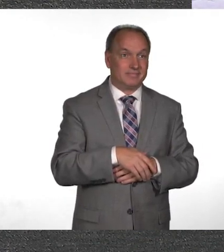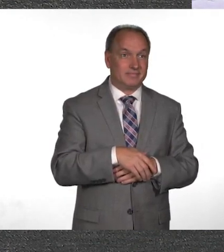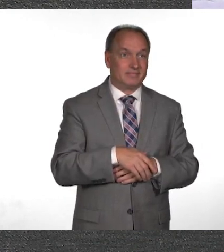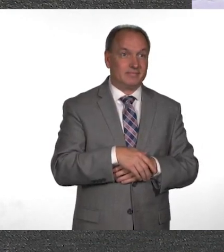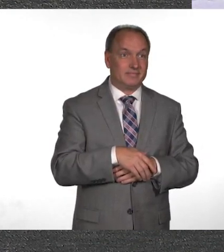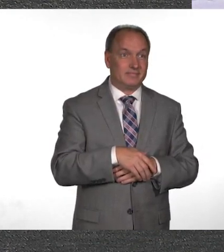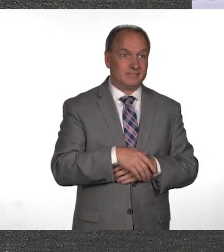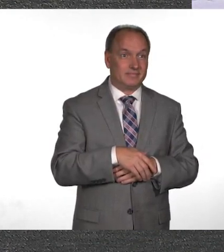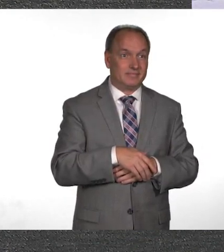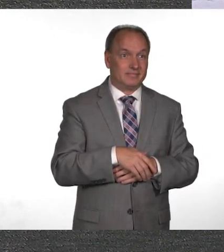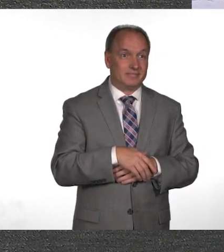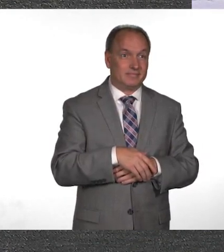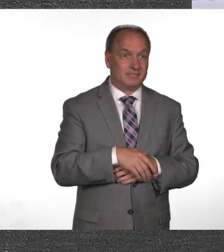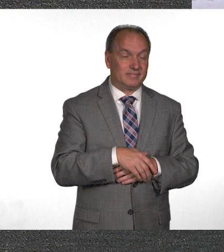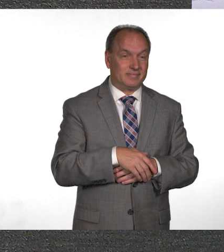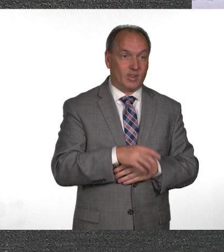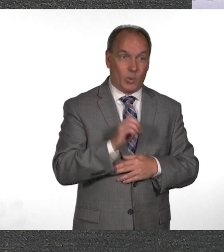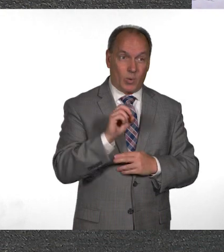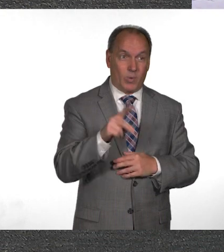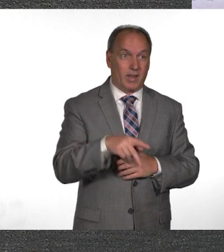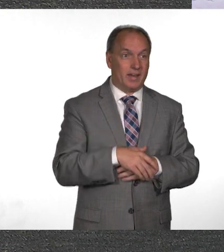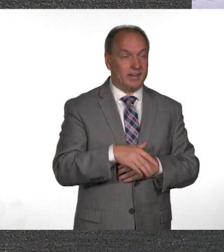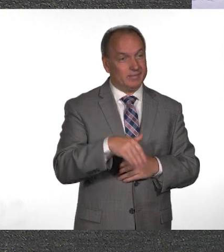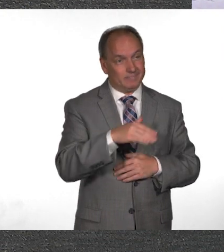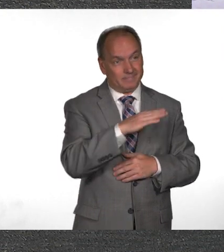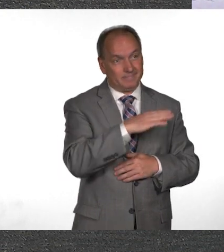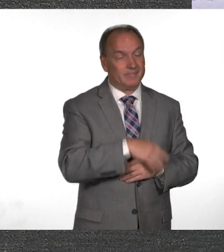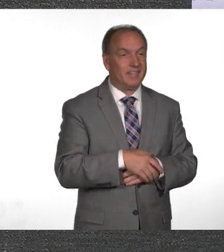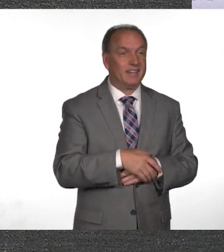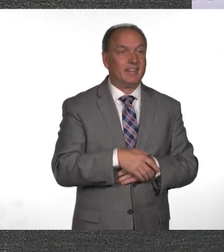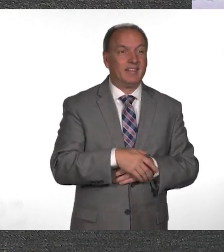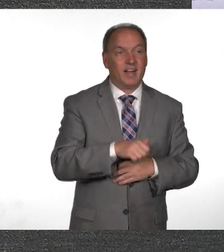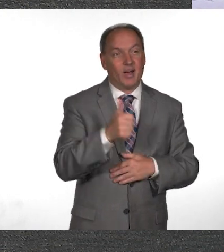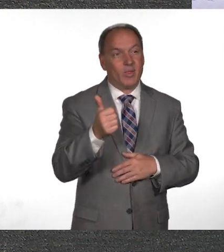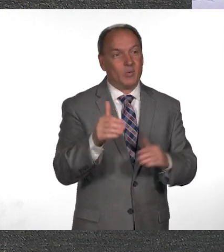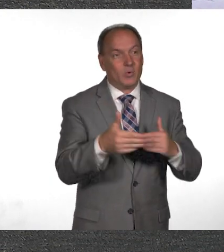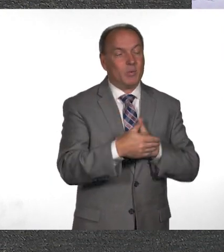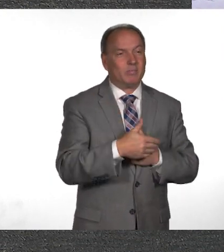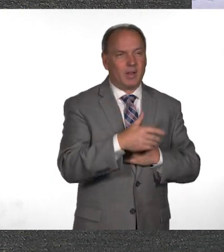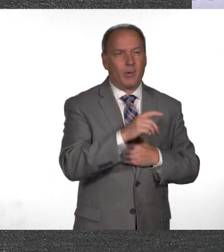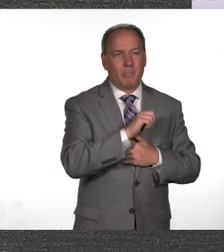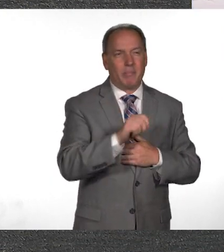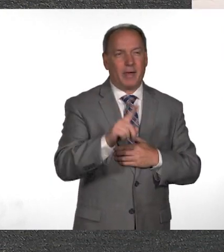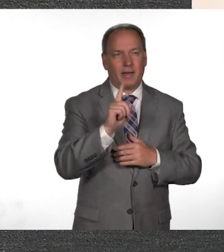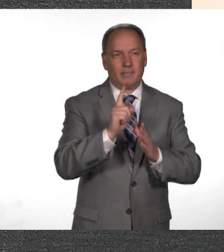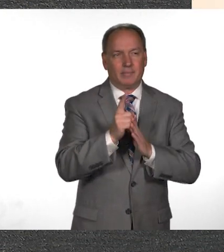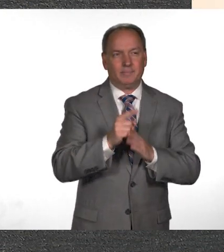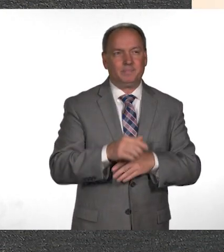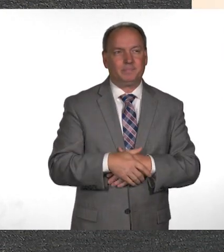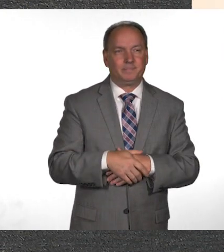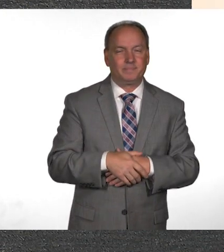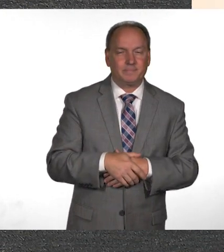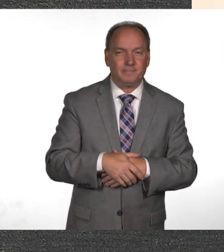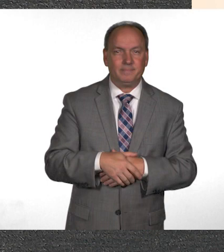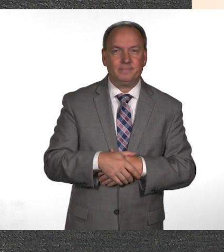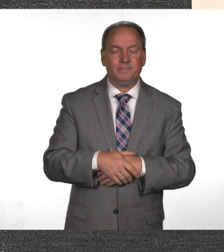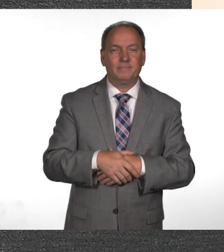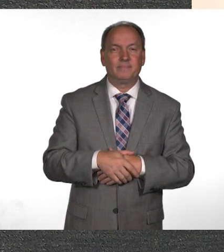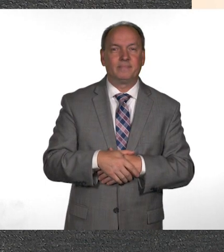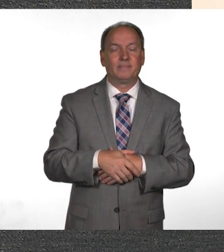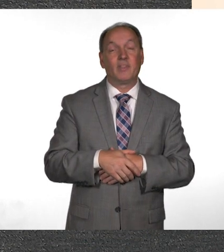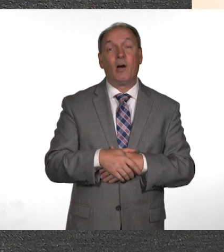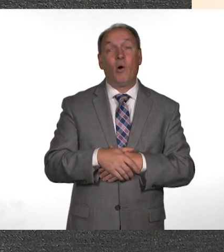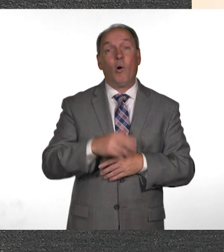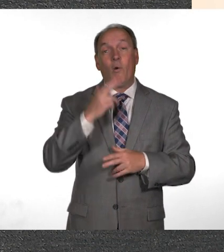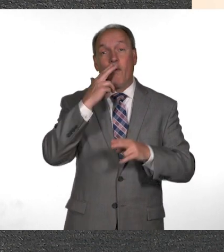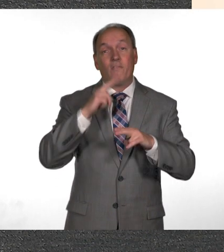Uh-oh, there he goes. Okay, all right, I'm gonna have to put him in the other room. I'll be right back, okay? I brought a fun